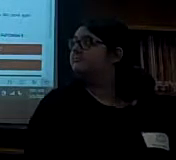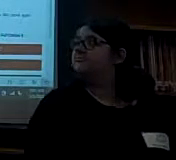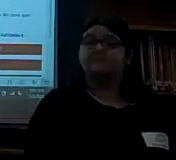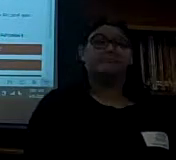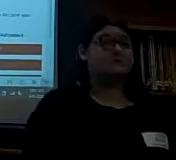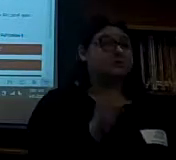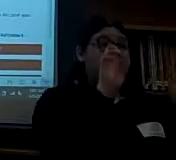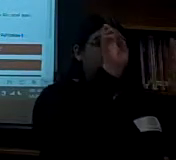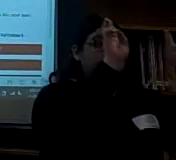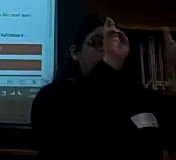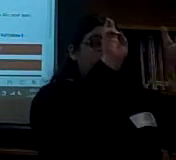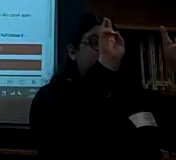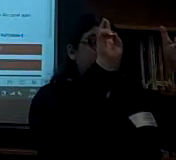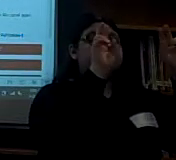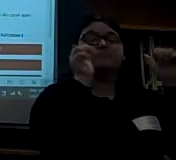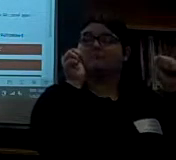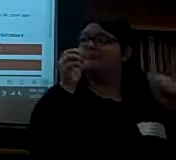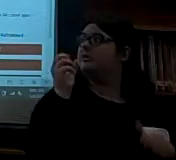ready, Jim?